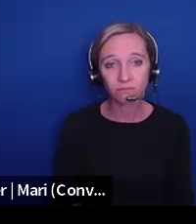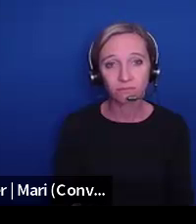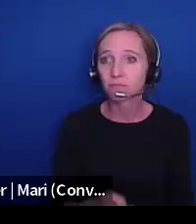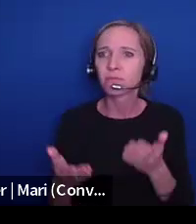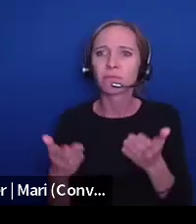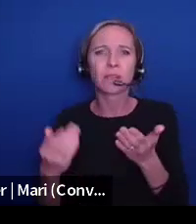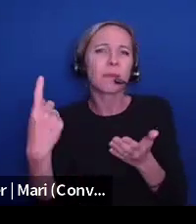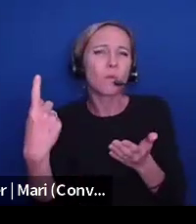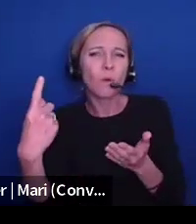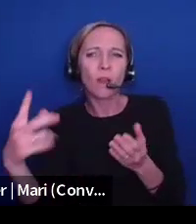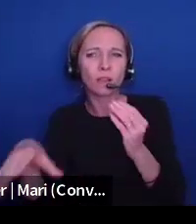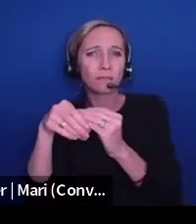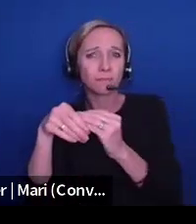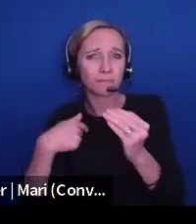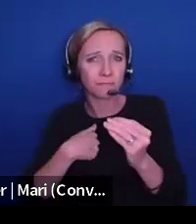Maybe one addition.